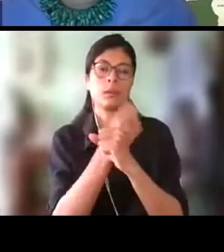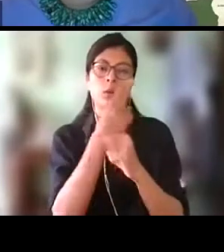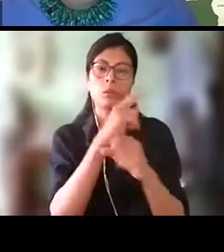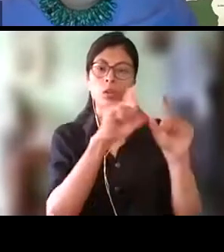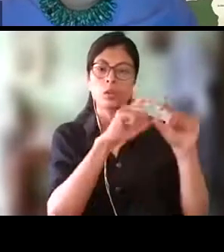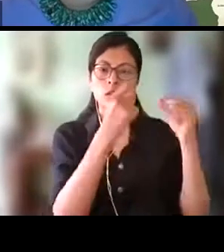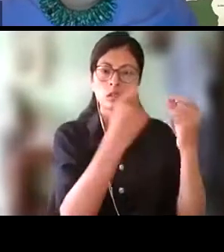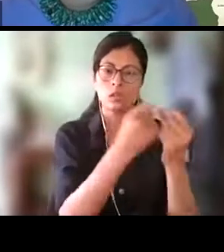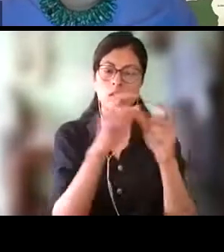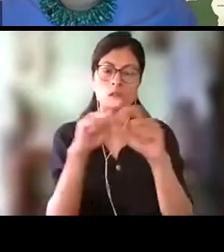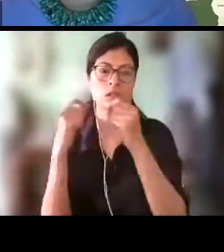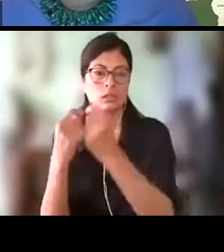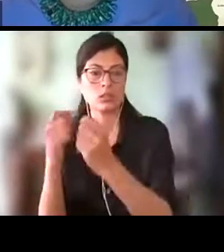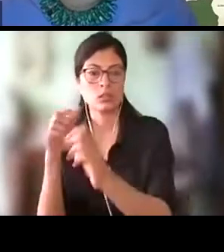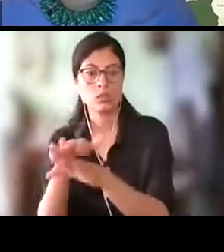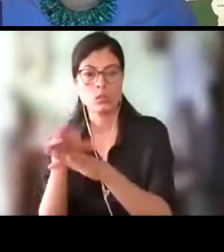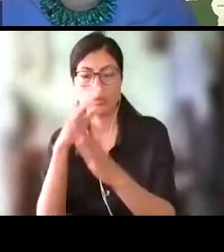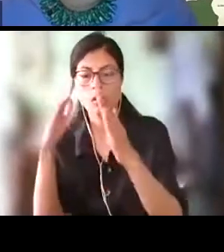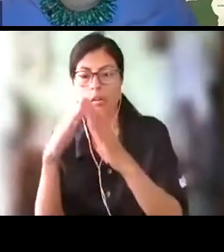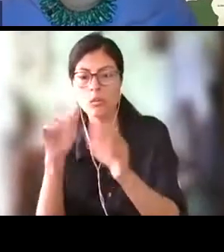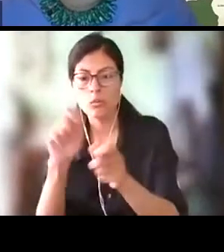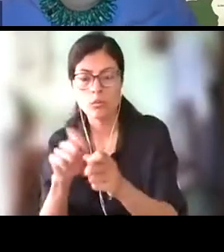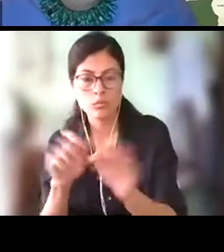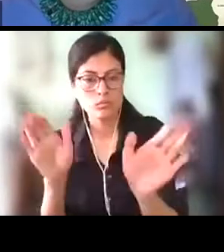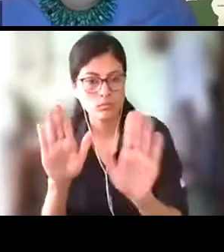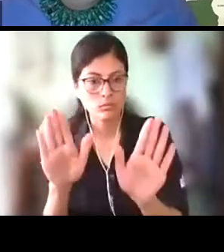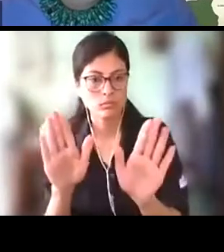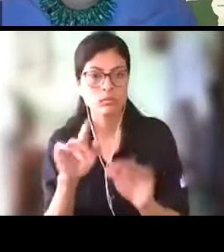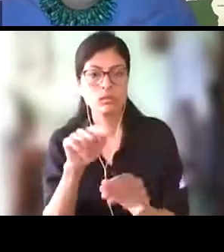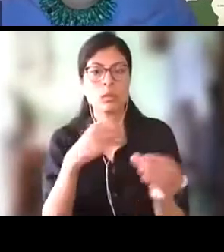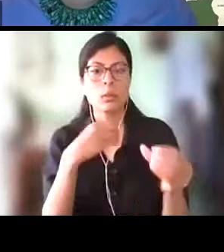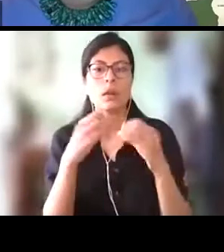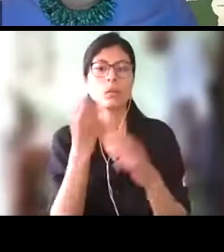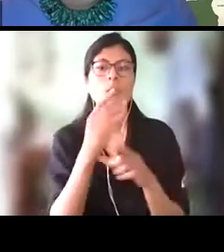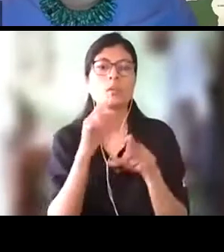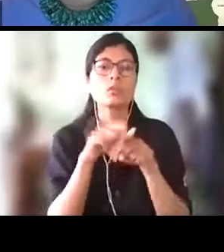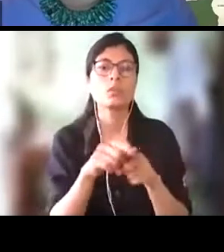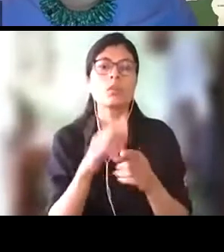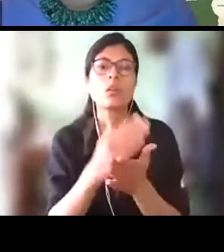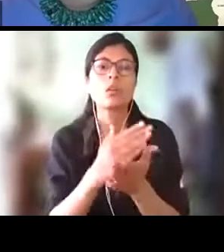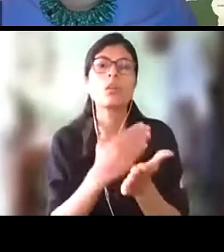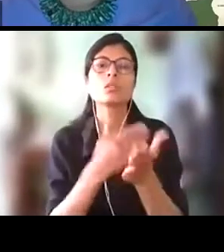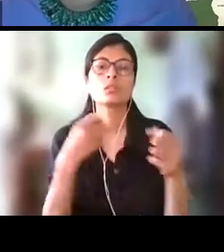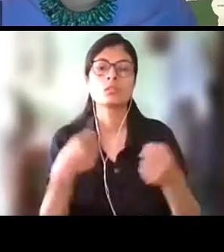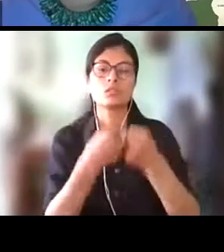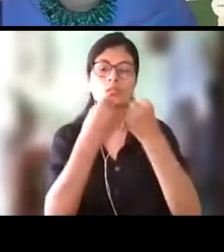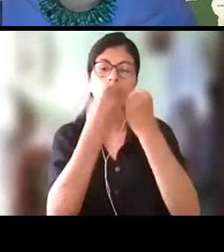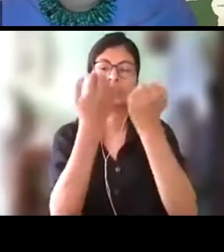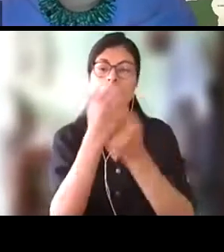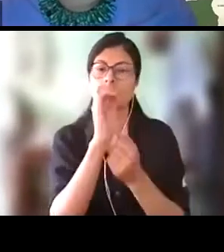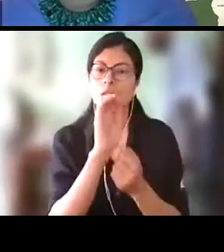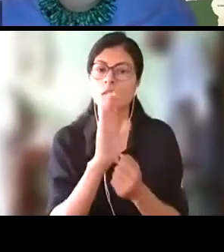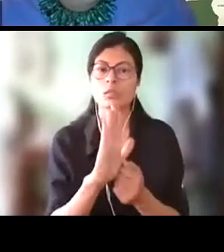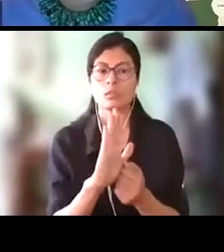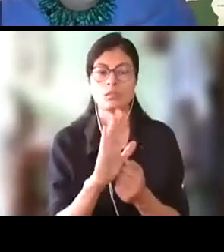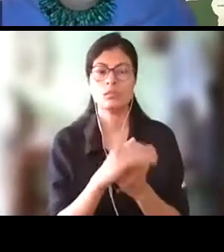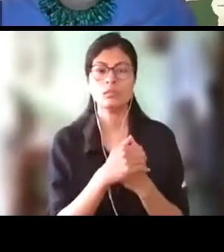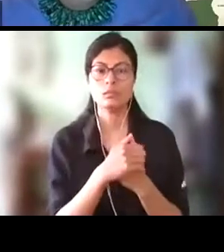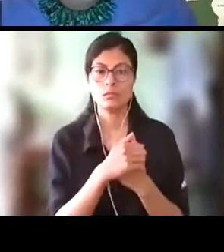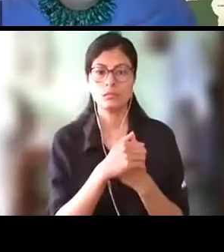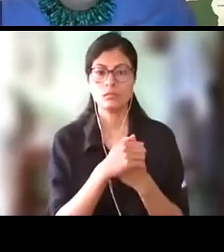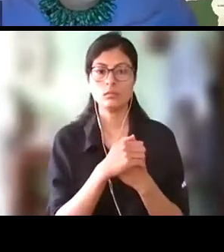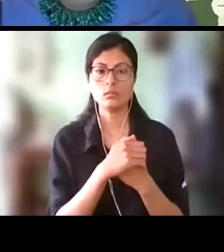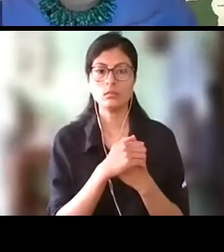cope, because most of these disasters are happening worldwide, and we try to run from one country to